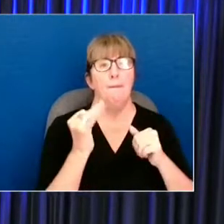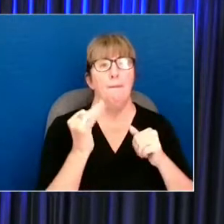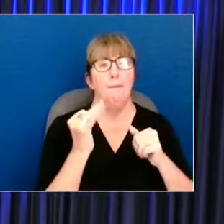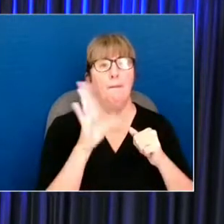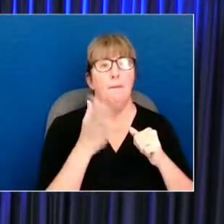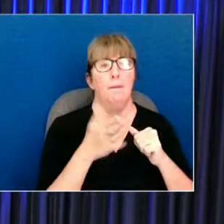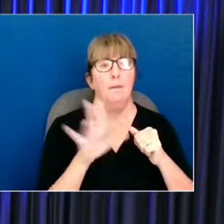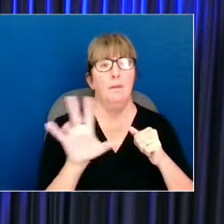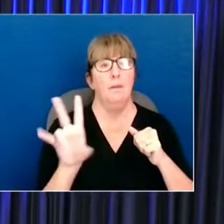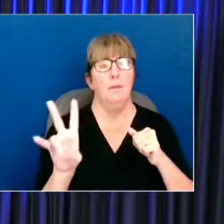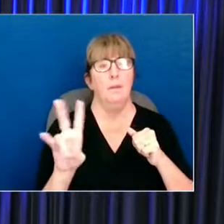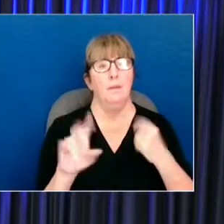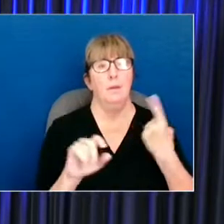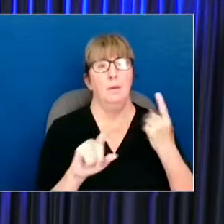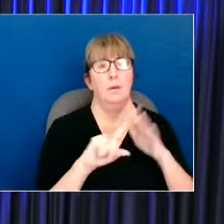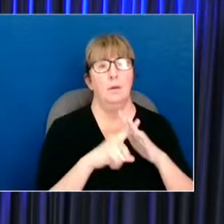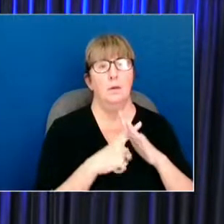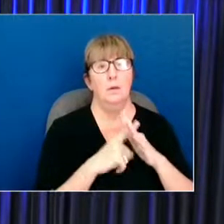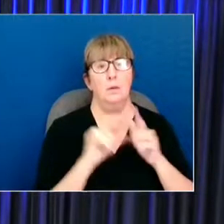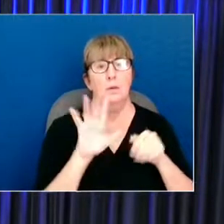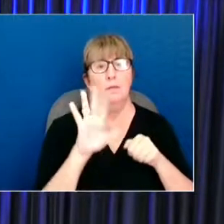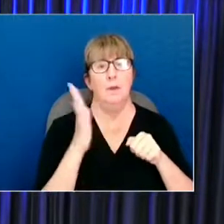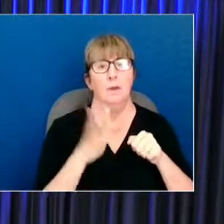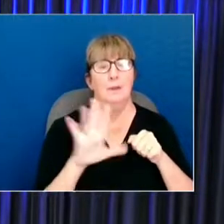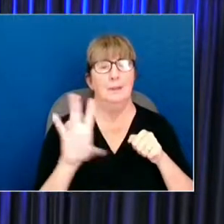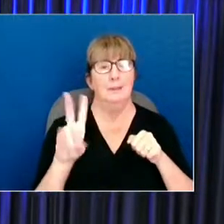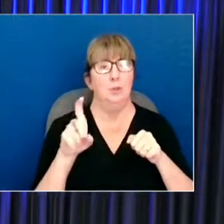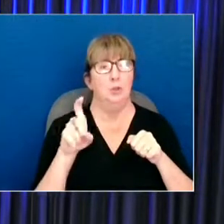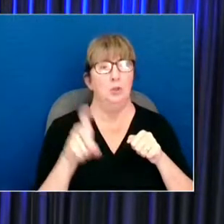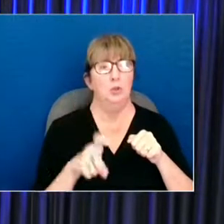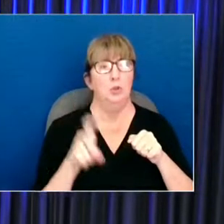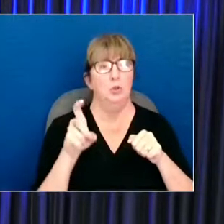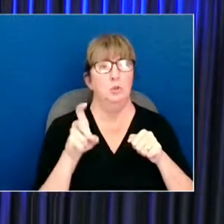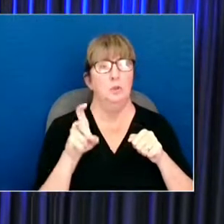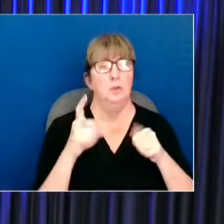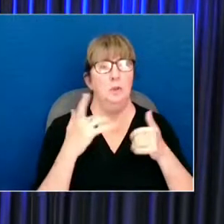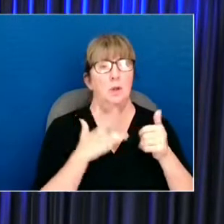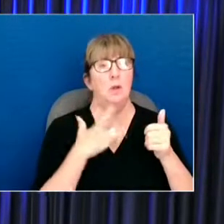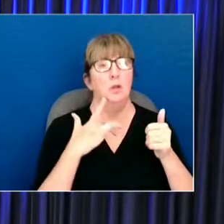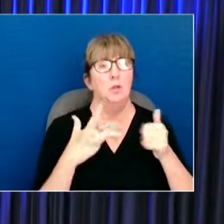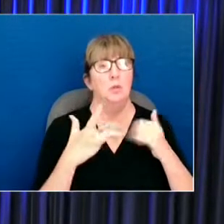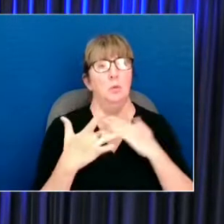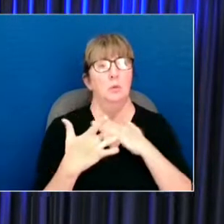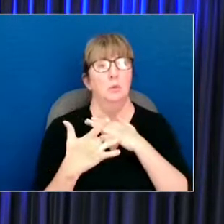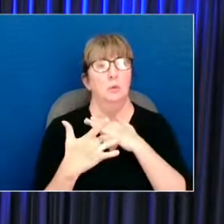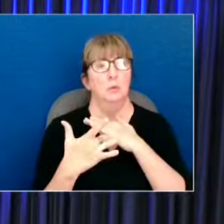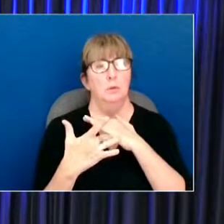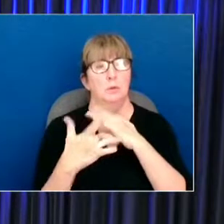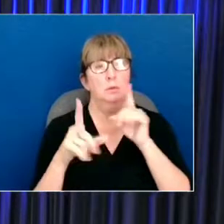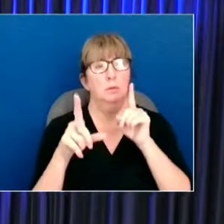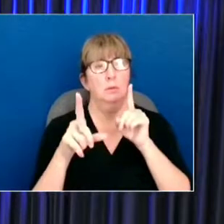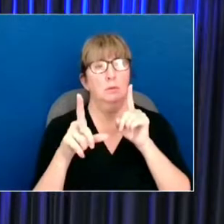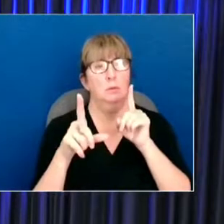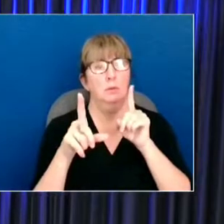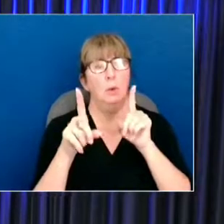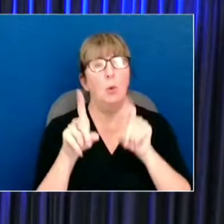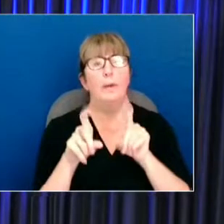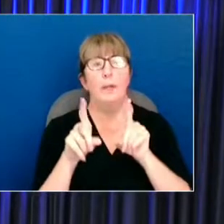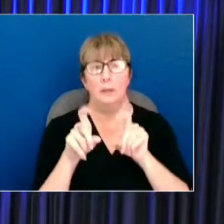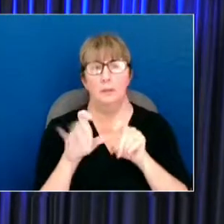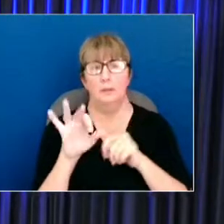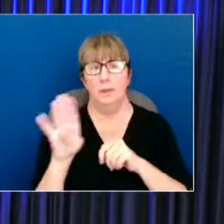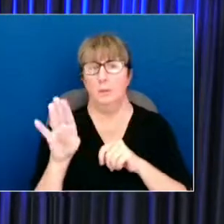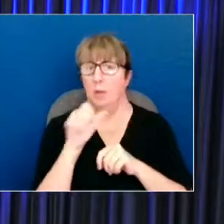the one starting with 5-7, that should be our usual test Facebook, and I'm not seeing it there either.